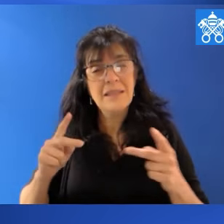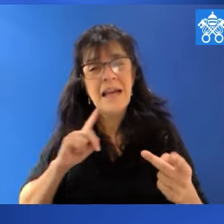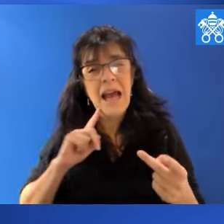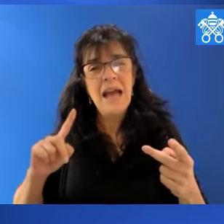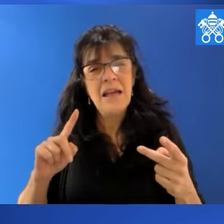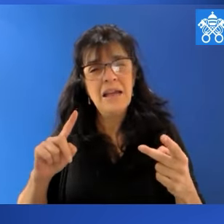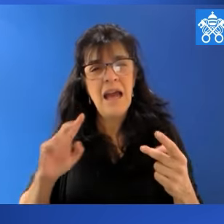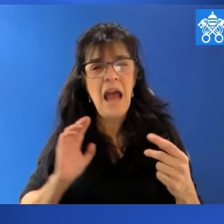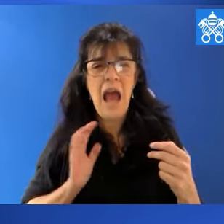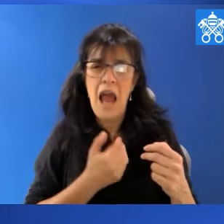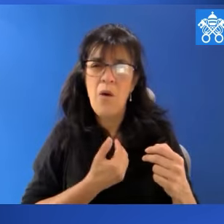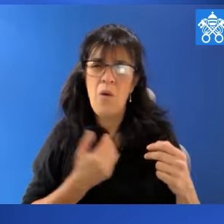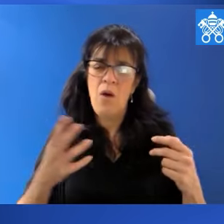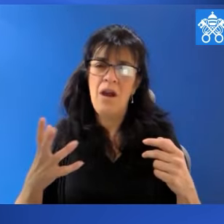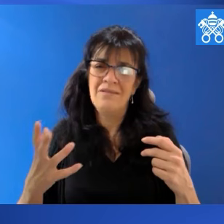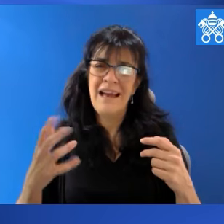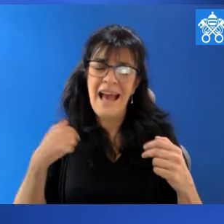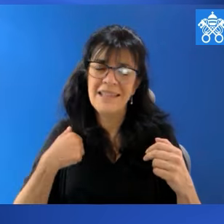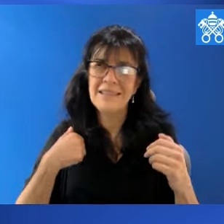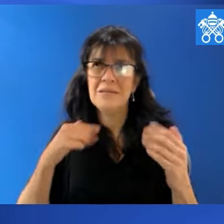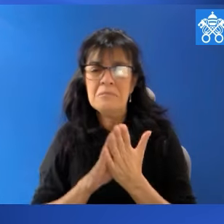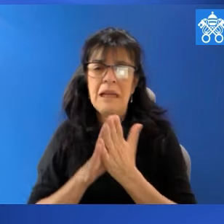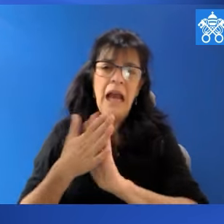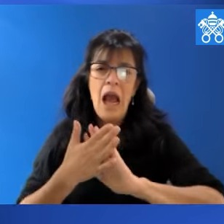our Mare Nostrum has become a cemetery.